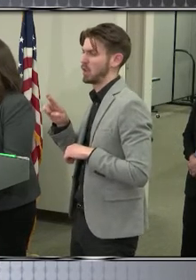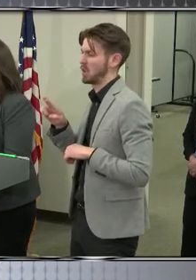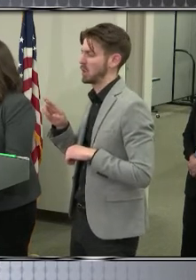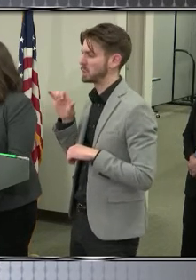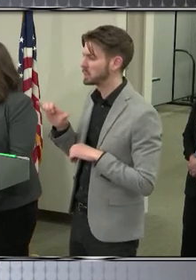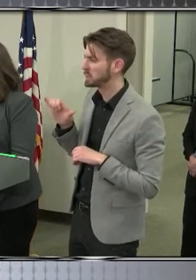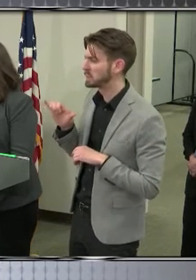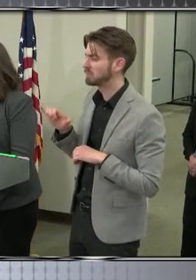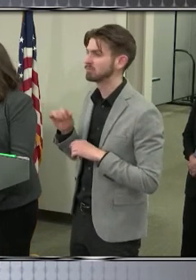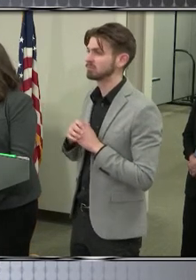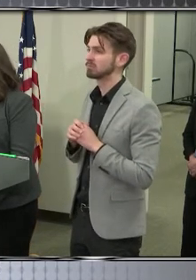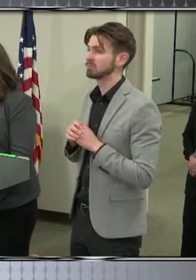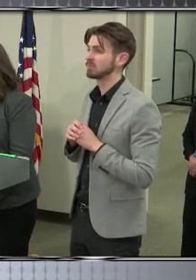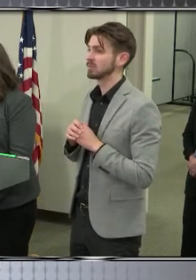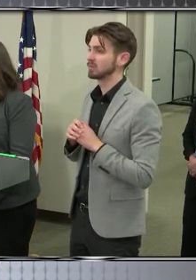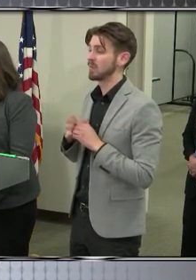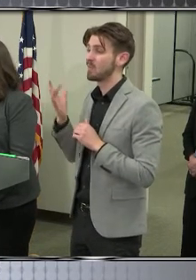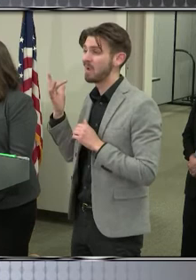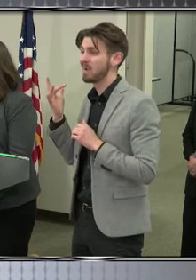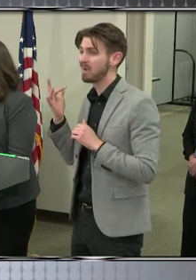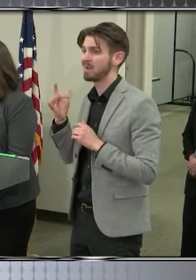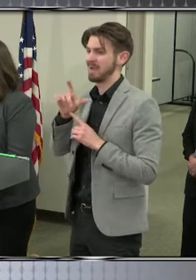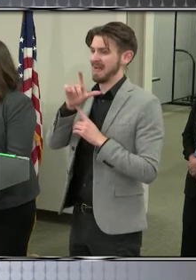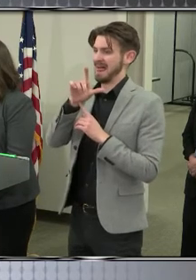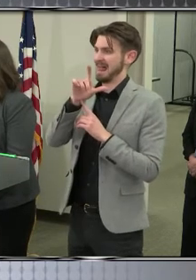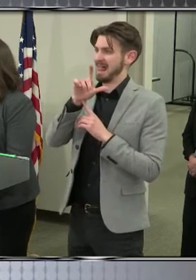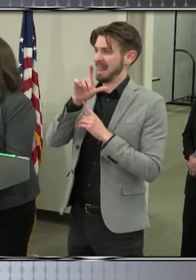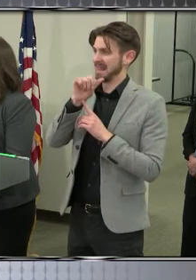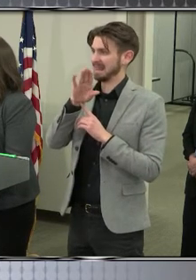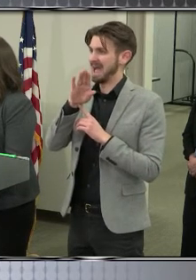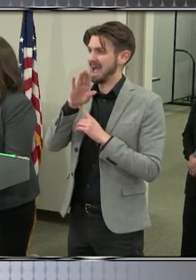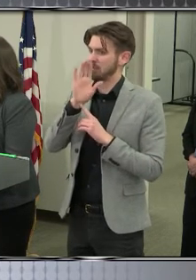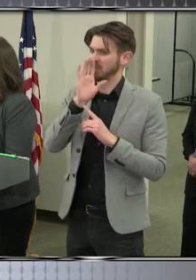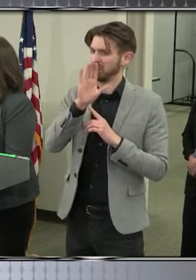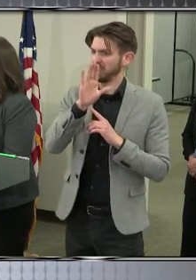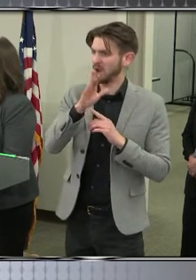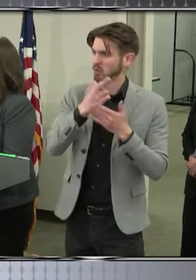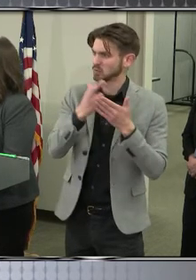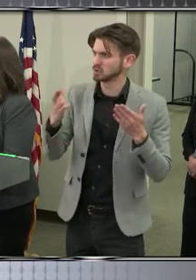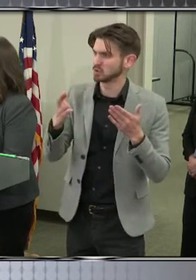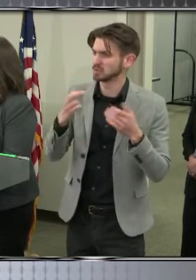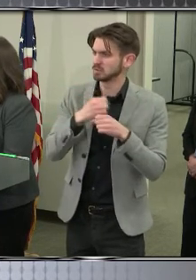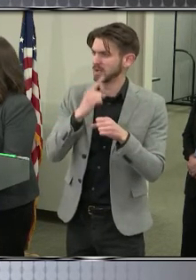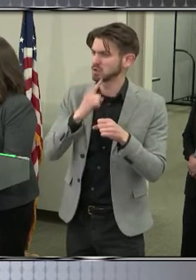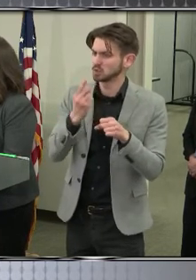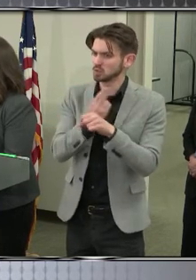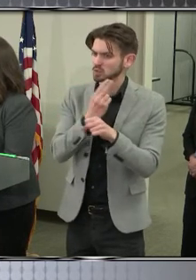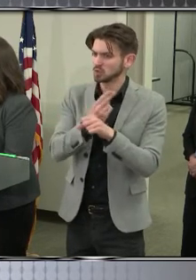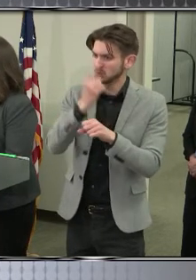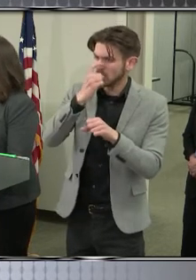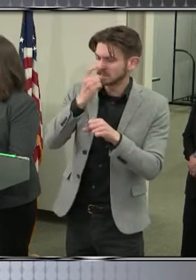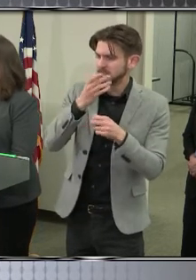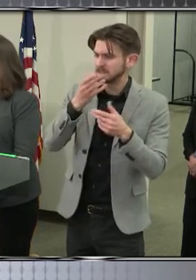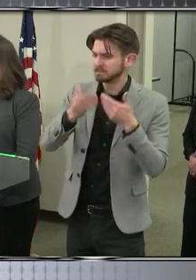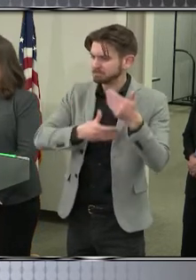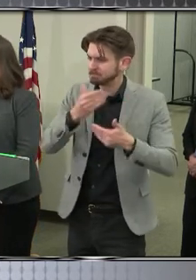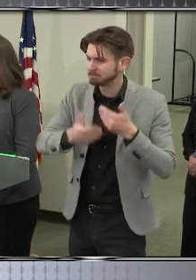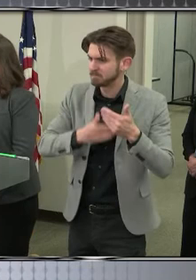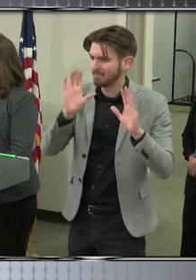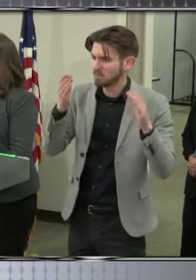us focus our laboratory capacity more efficiently on identifying the testing that we do need to focus on.